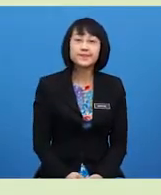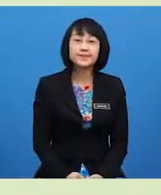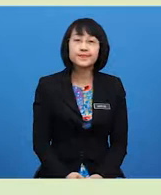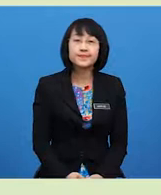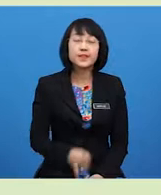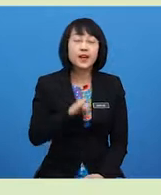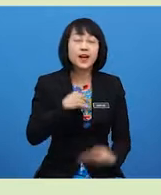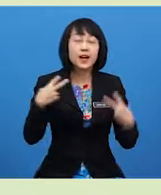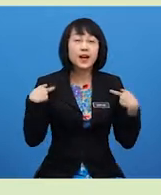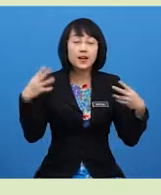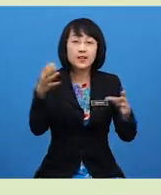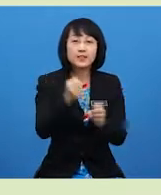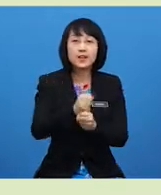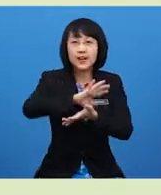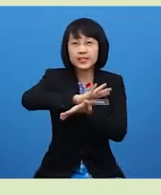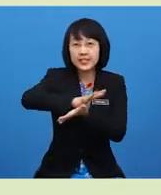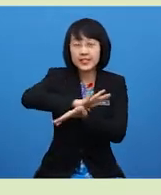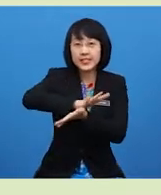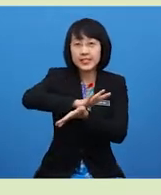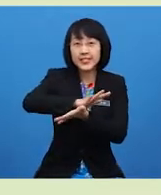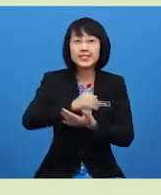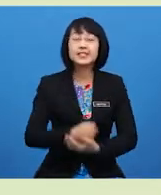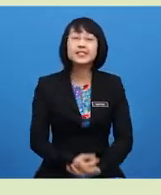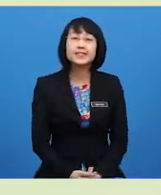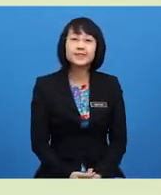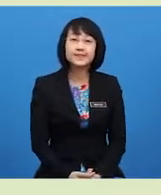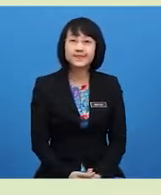I've got cheese.